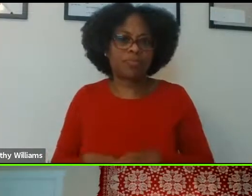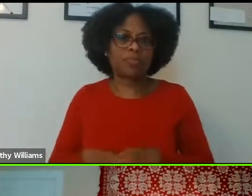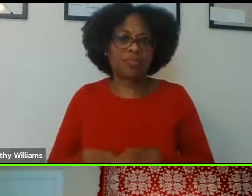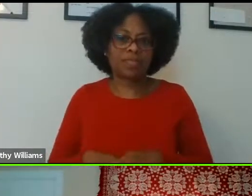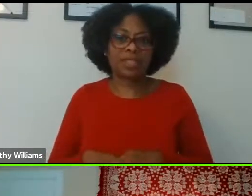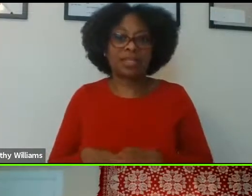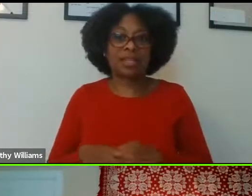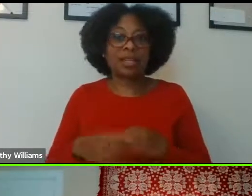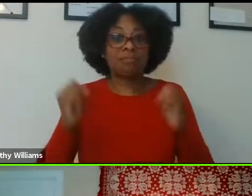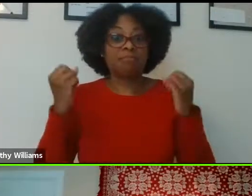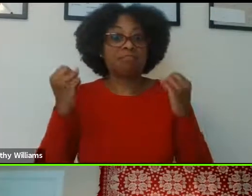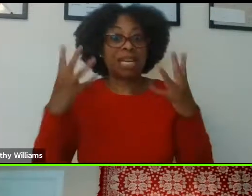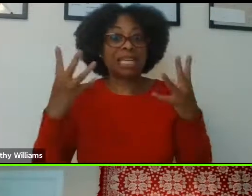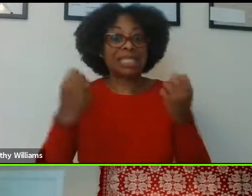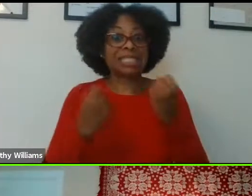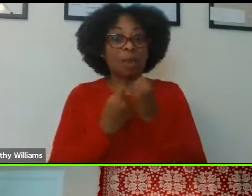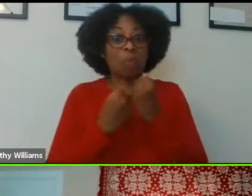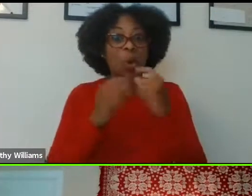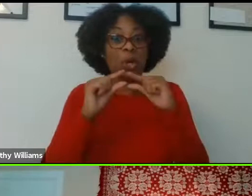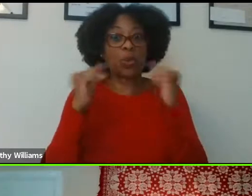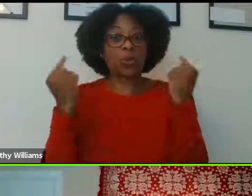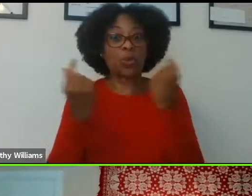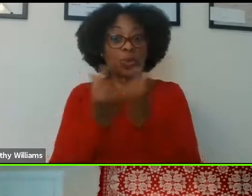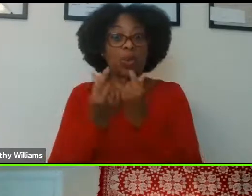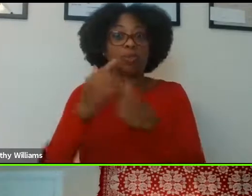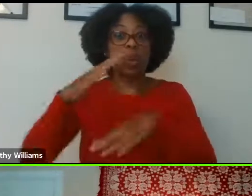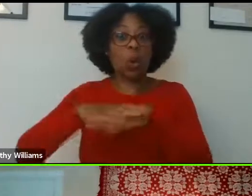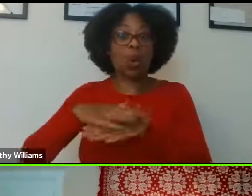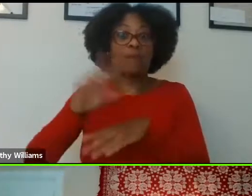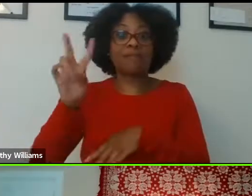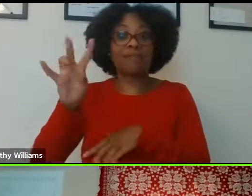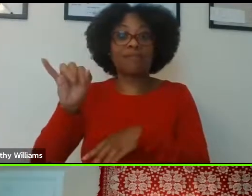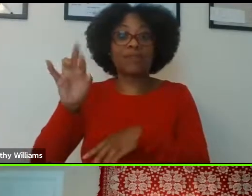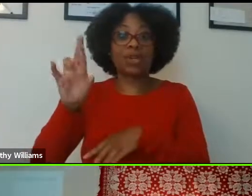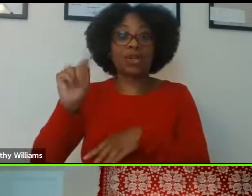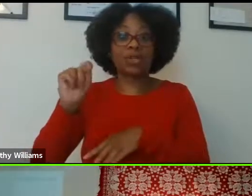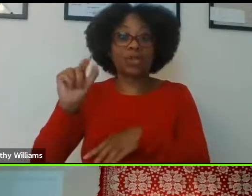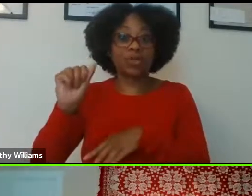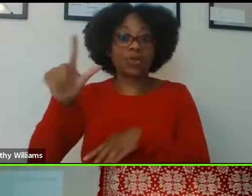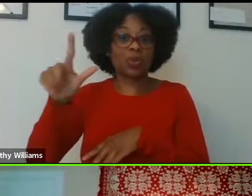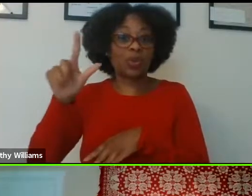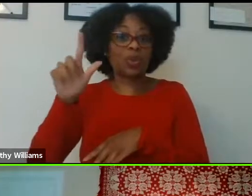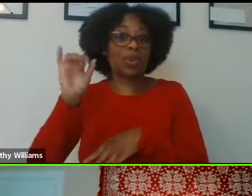done now virtually to everyone's advantage.